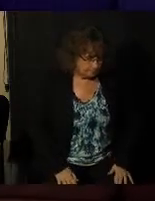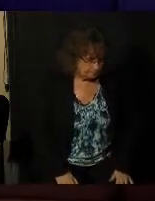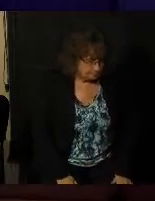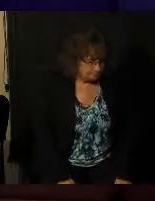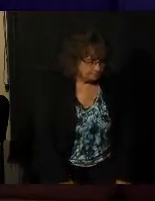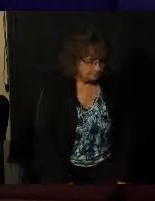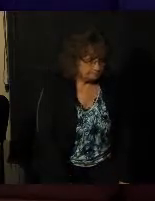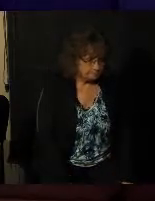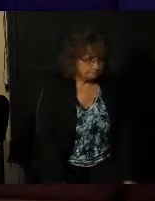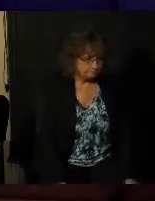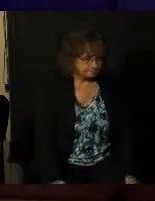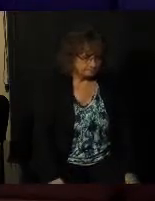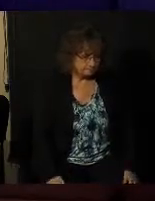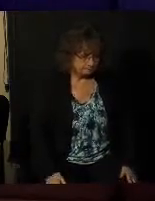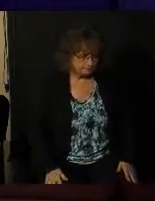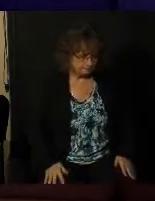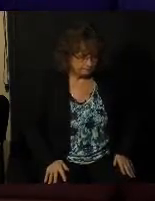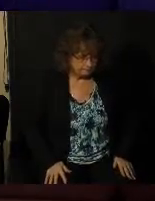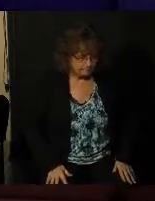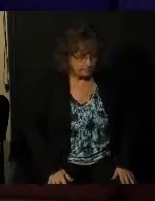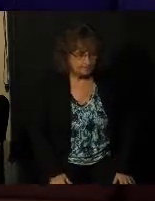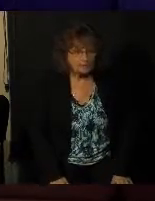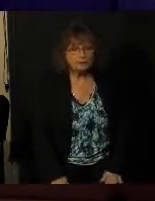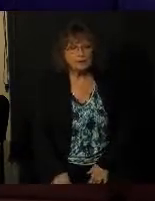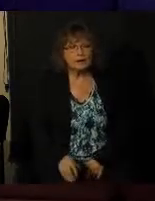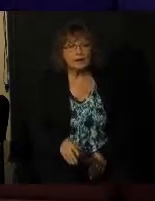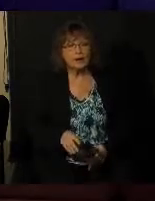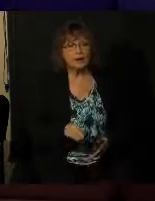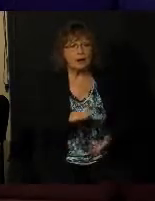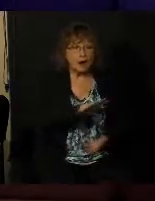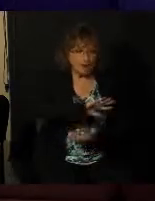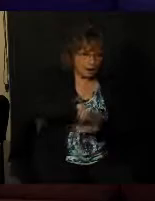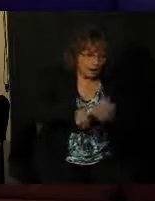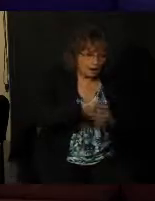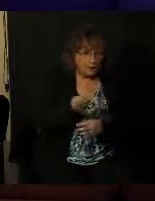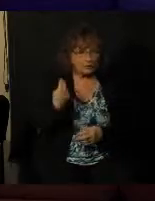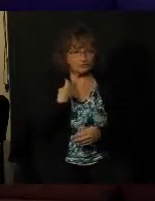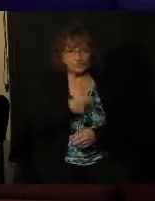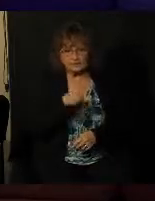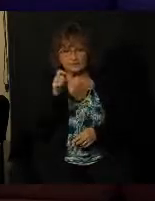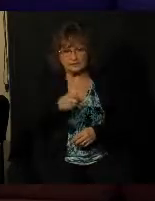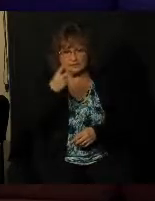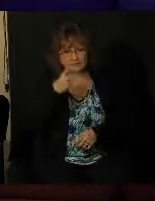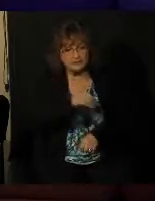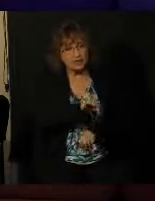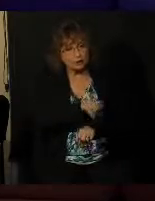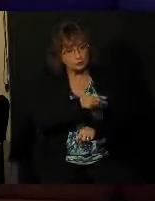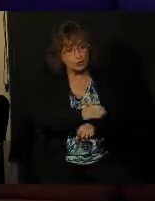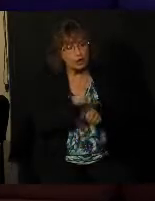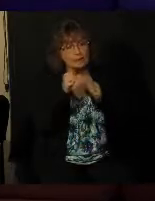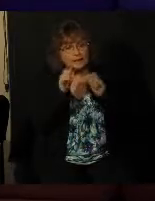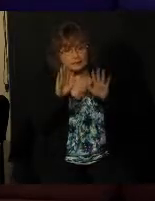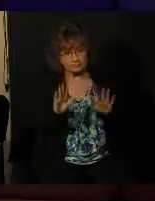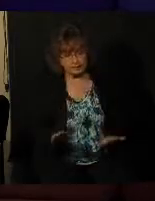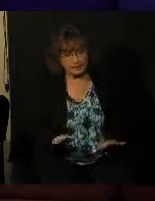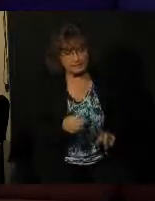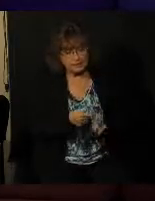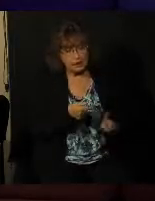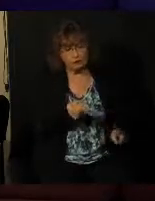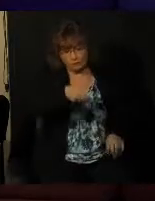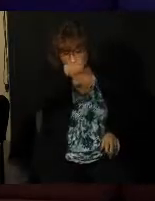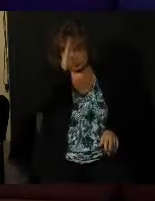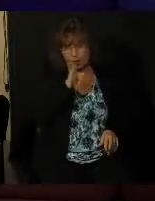job. You should see your job as a blessing from God. You ought to make your job useful. It's a benefit. Be faithful to your